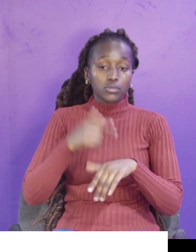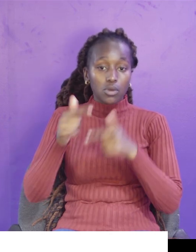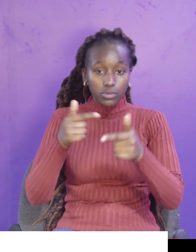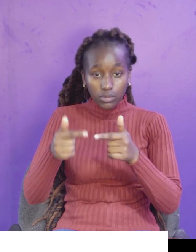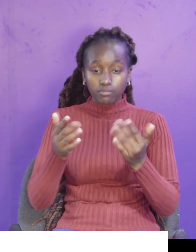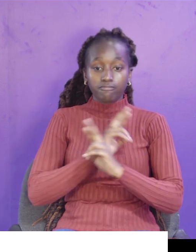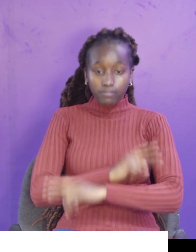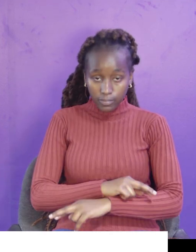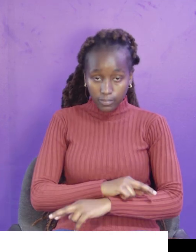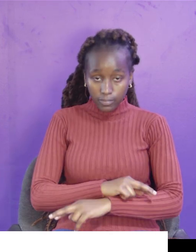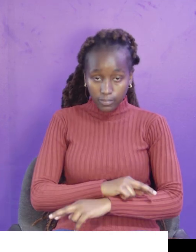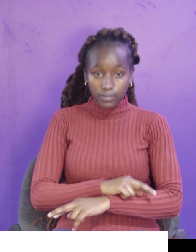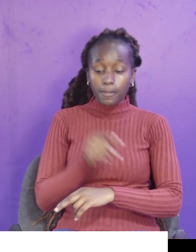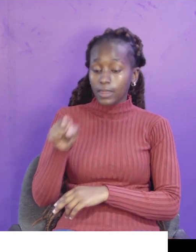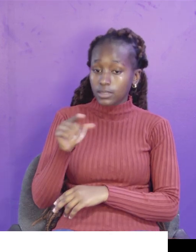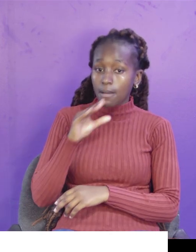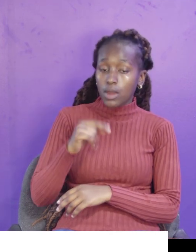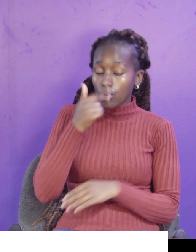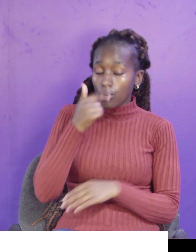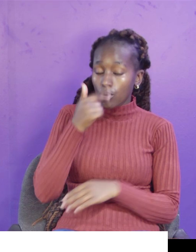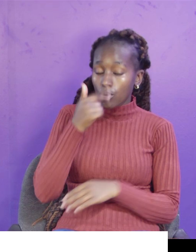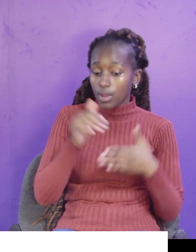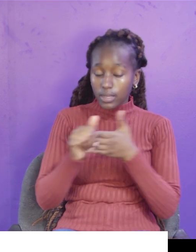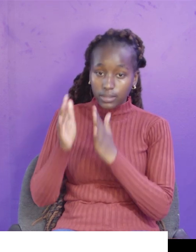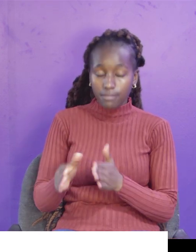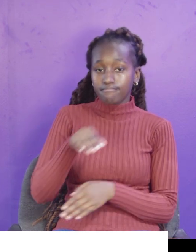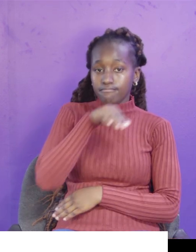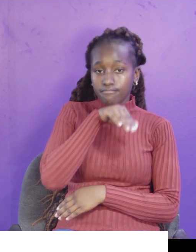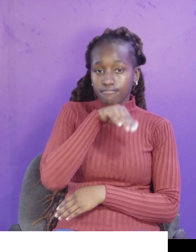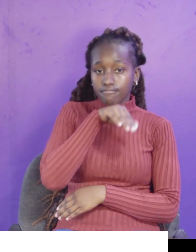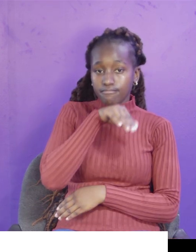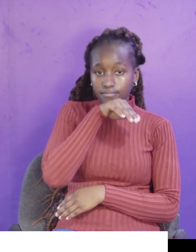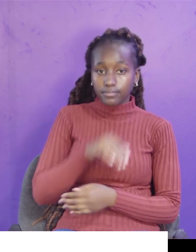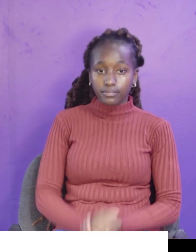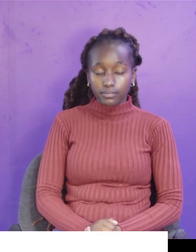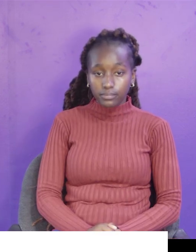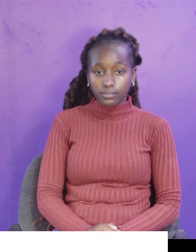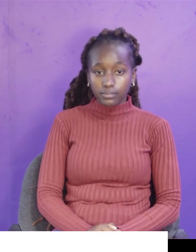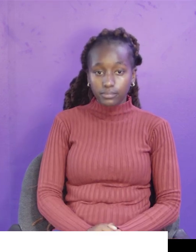shujaa kiongozi wetu Raila Amolo Odinga. Asanteni.